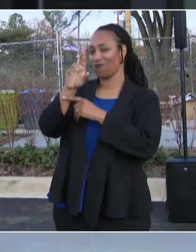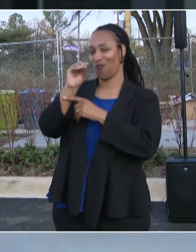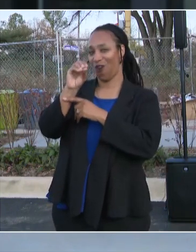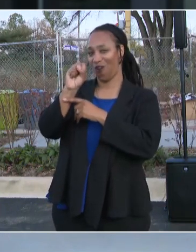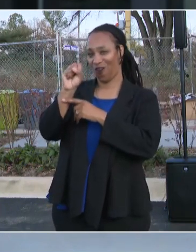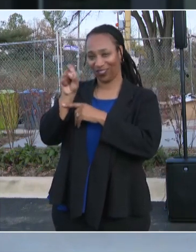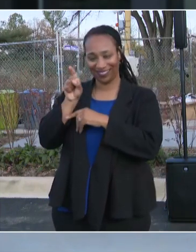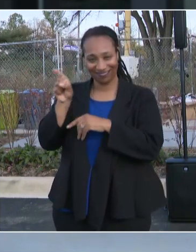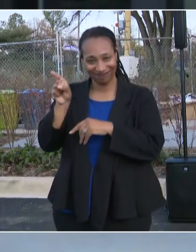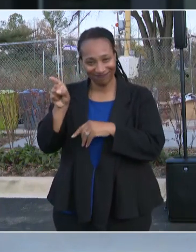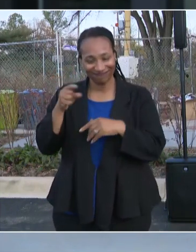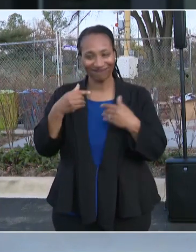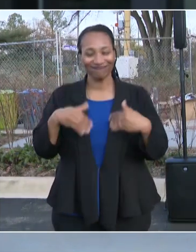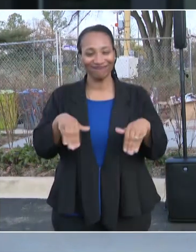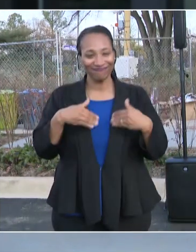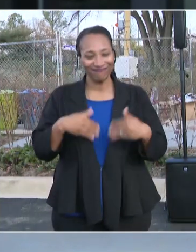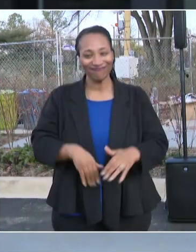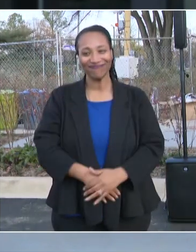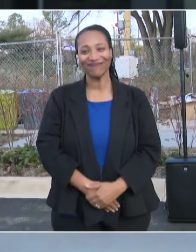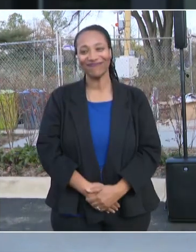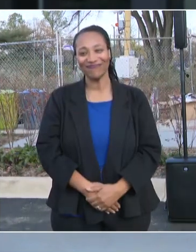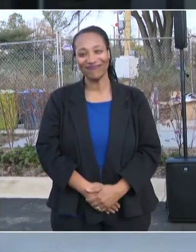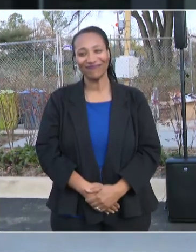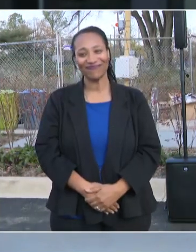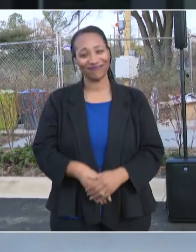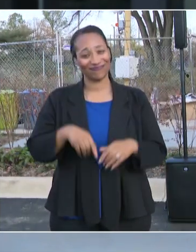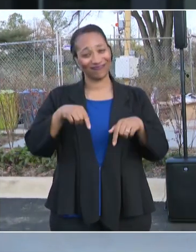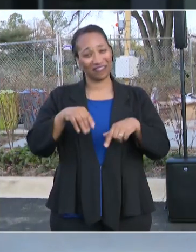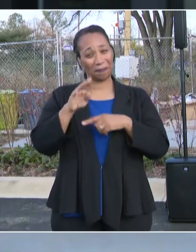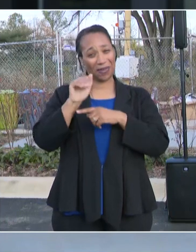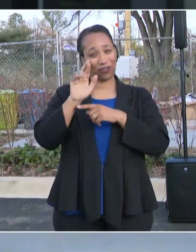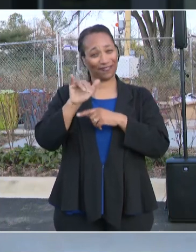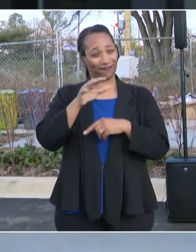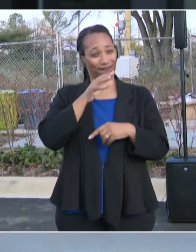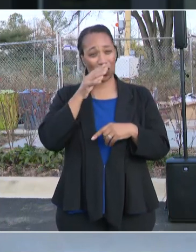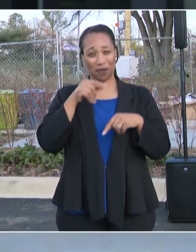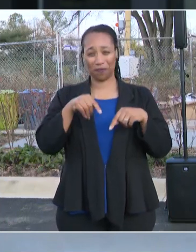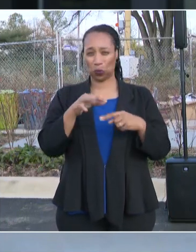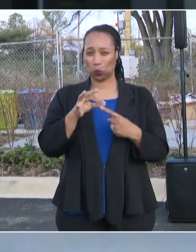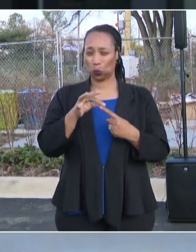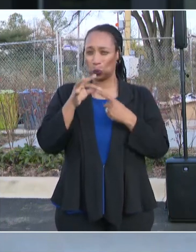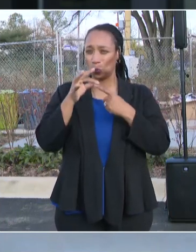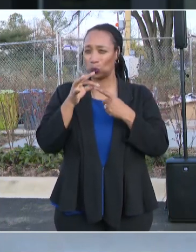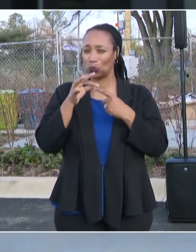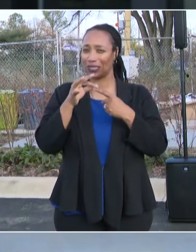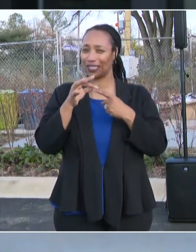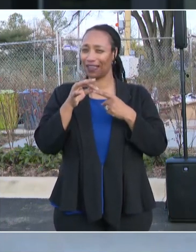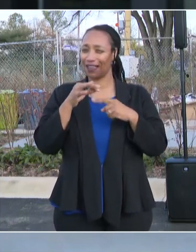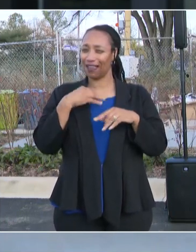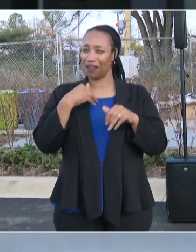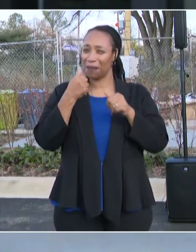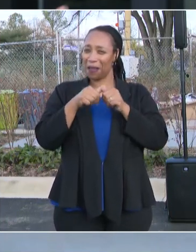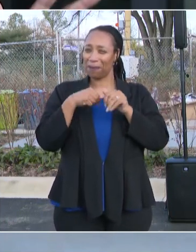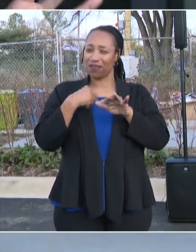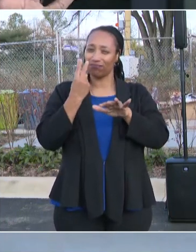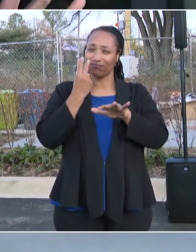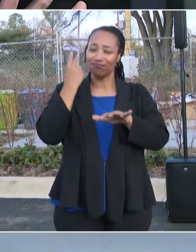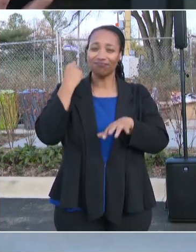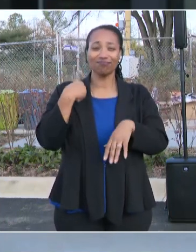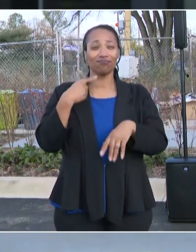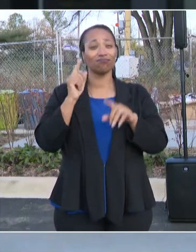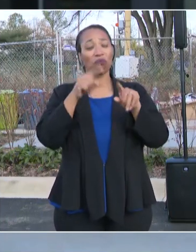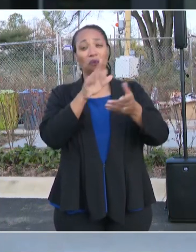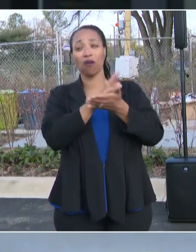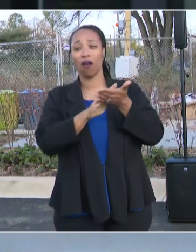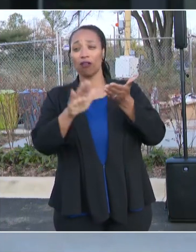Berry Farm is a unique landmark here in D.C. I remember when I went to college, I played basketball for Ballou. You might not think I played